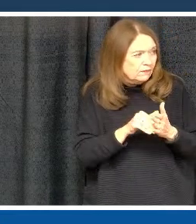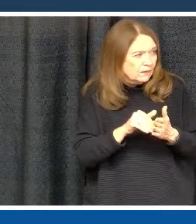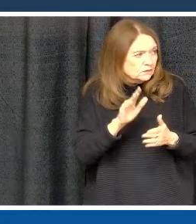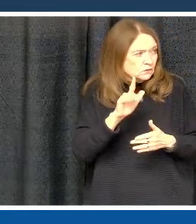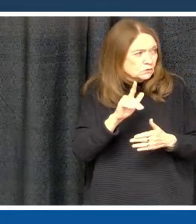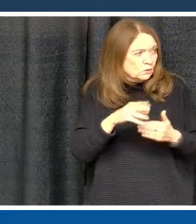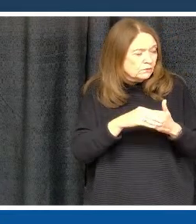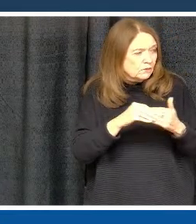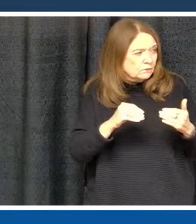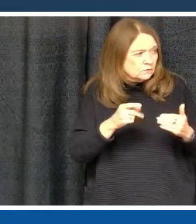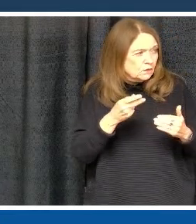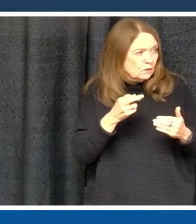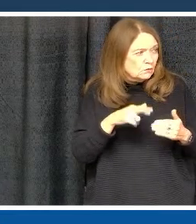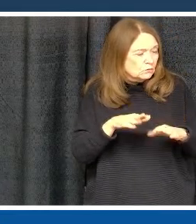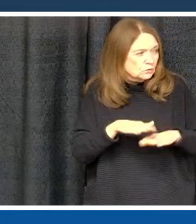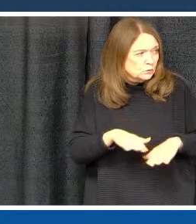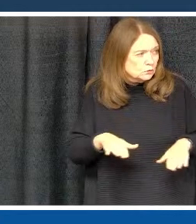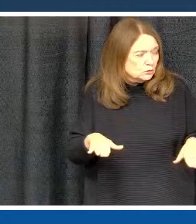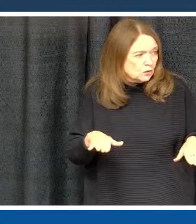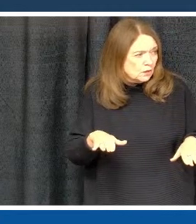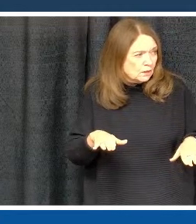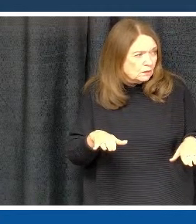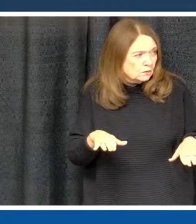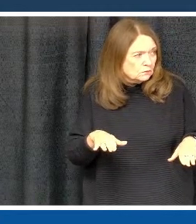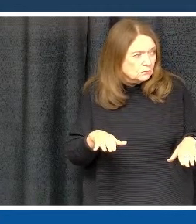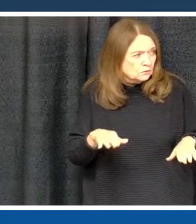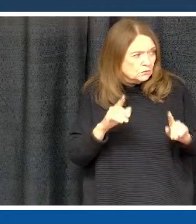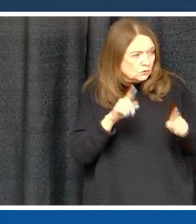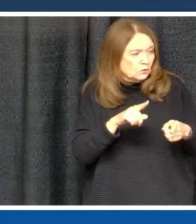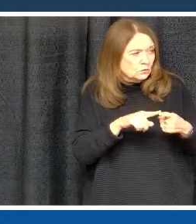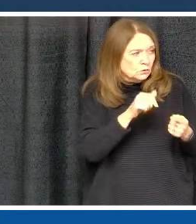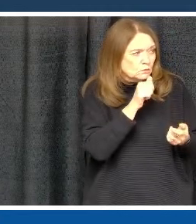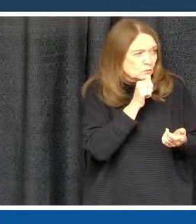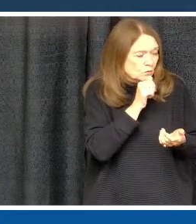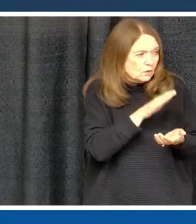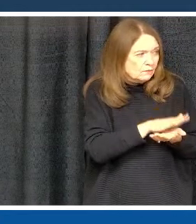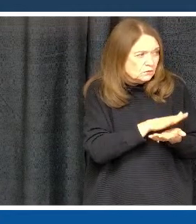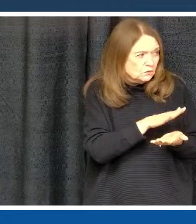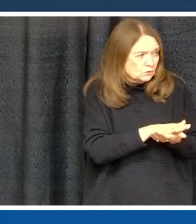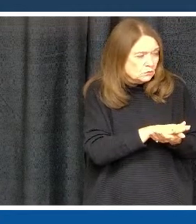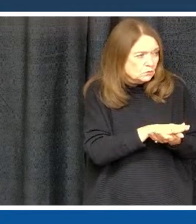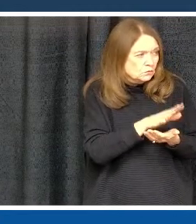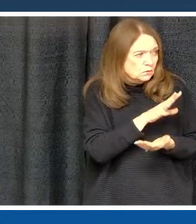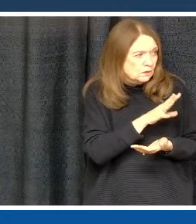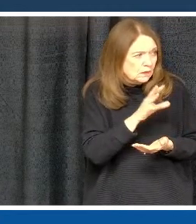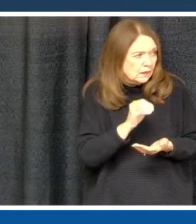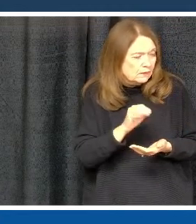$7,025 per child and to go to a private school, Okay. and